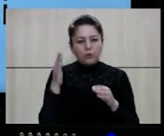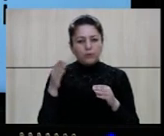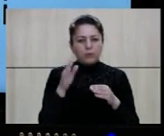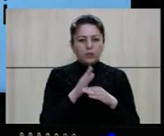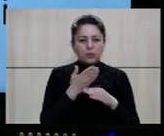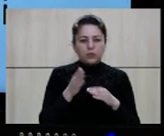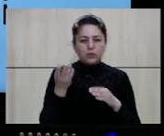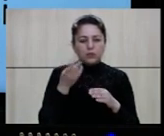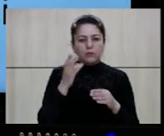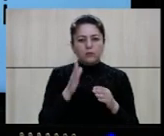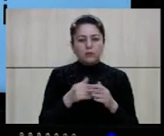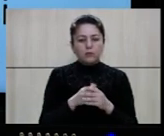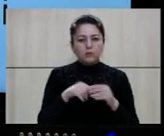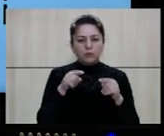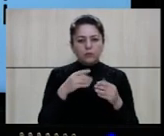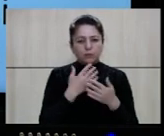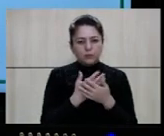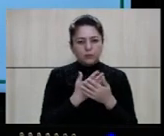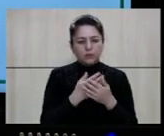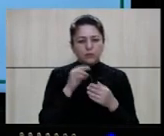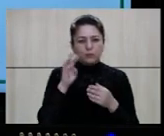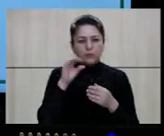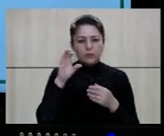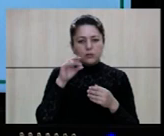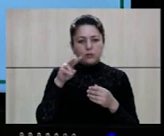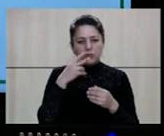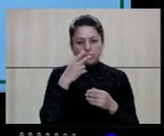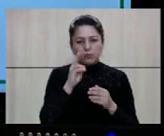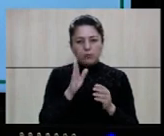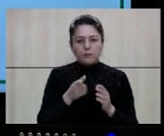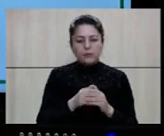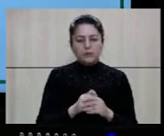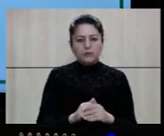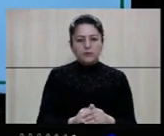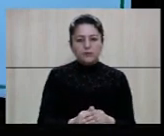ajratib qo'yamiz. Buni misollarda ko'rib chiqamiz.